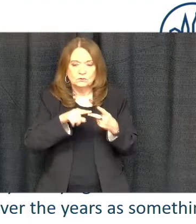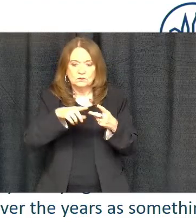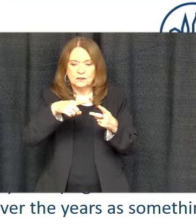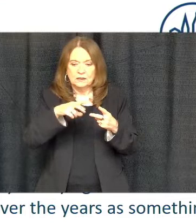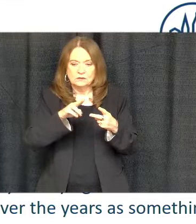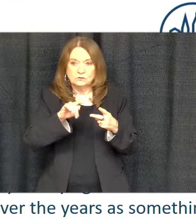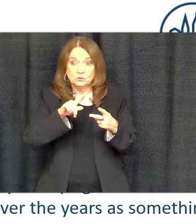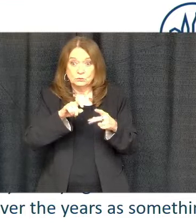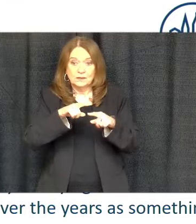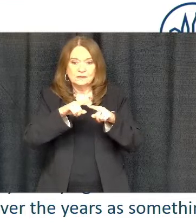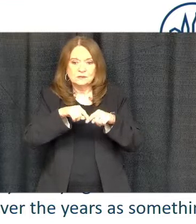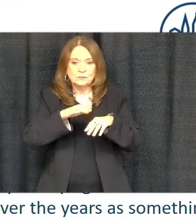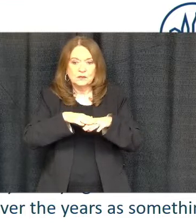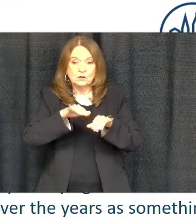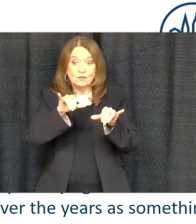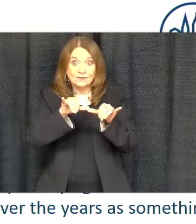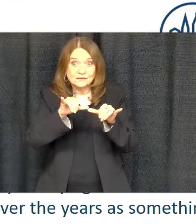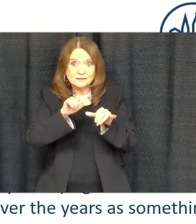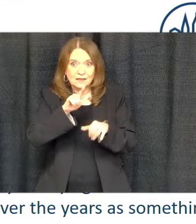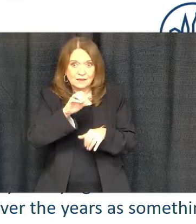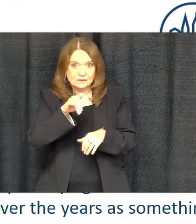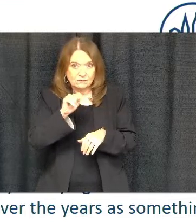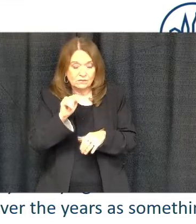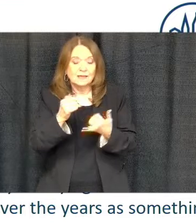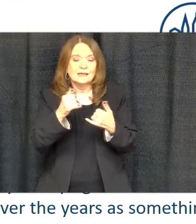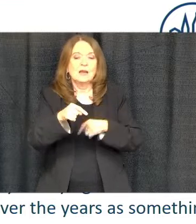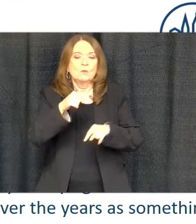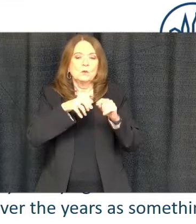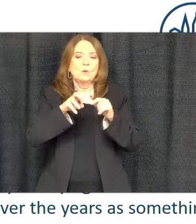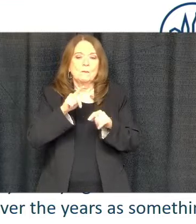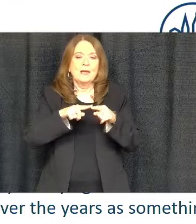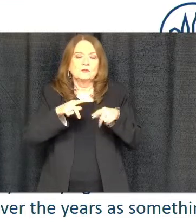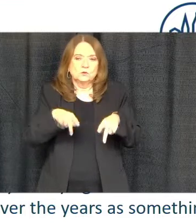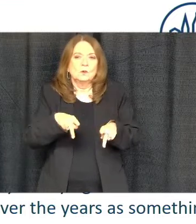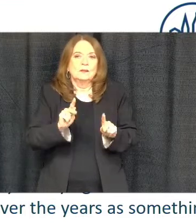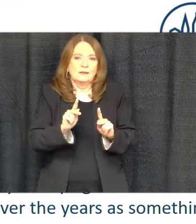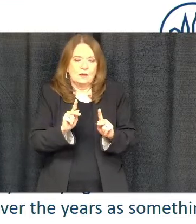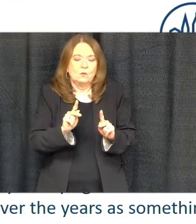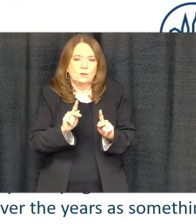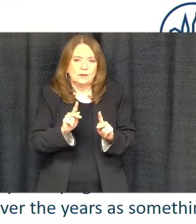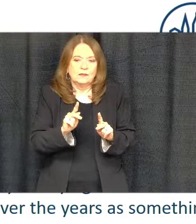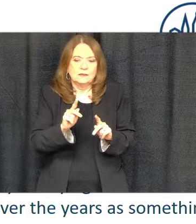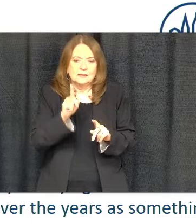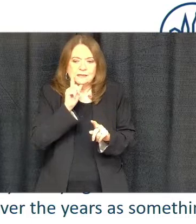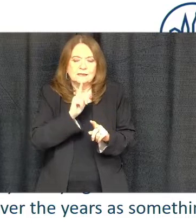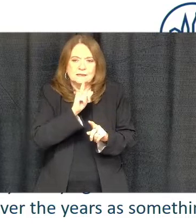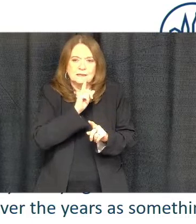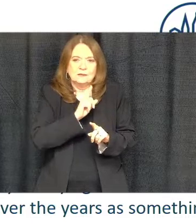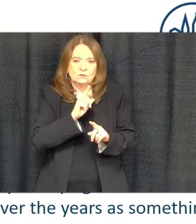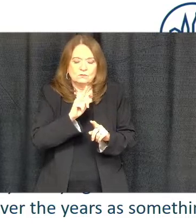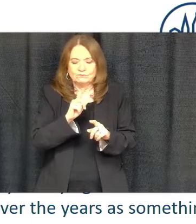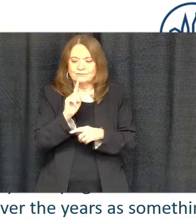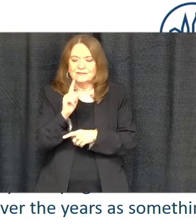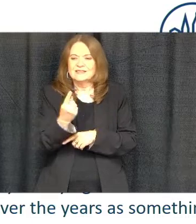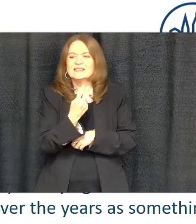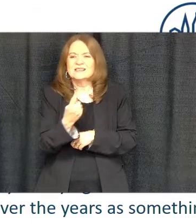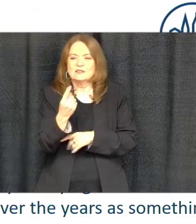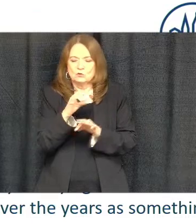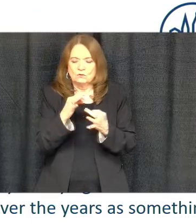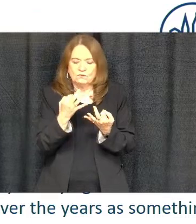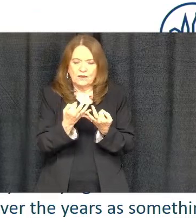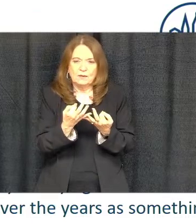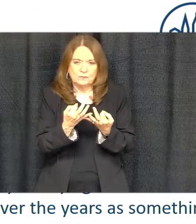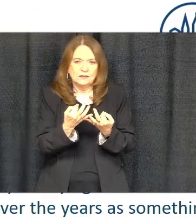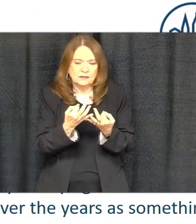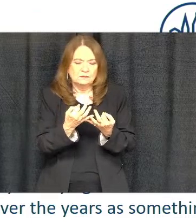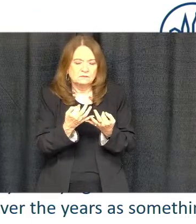of your lot. And we're going back to allowing single family is the by right use now if this